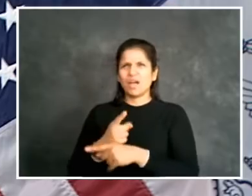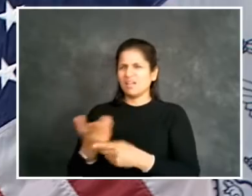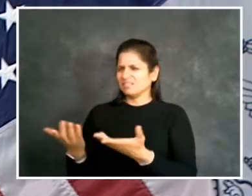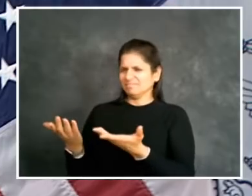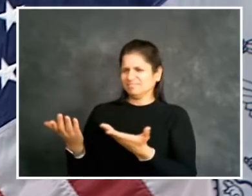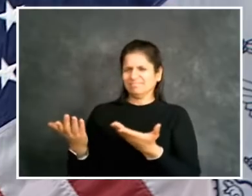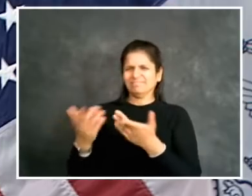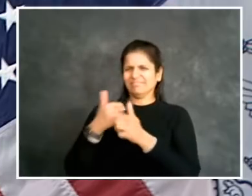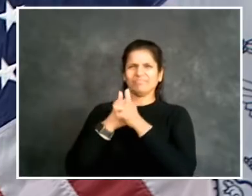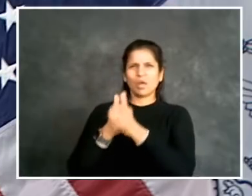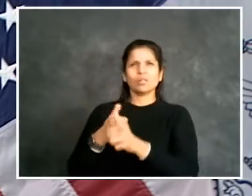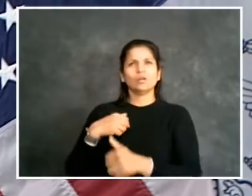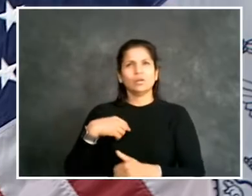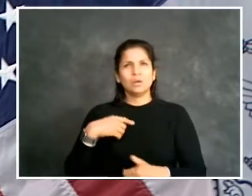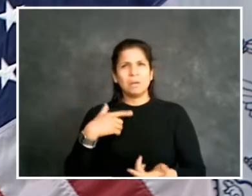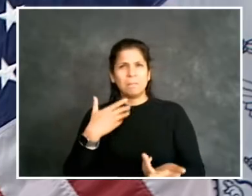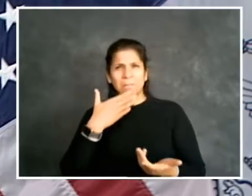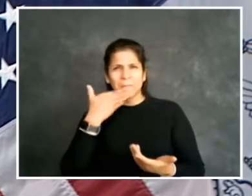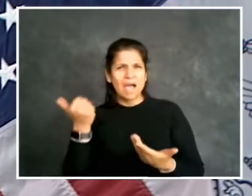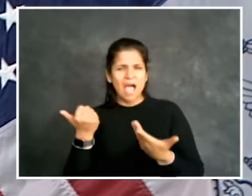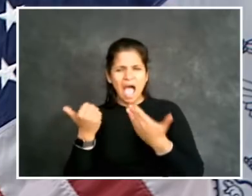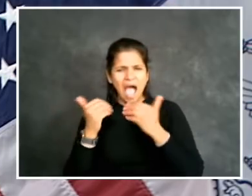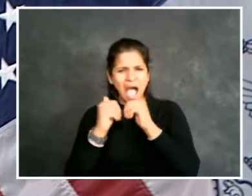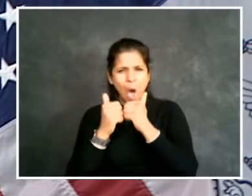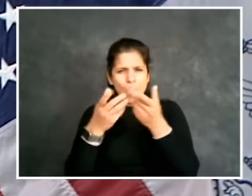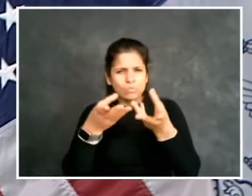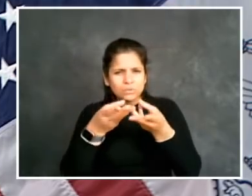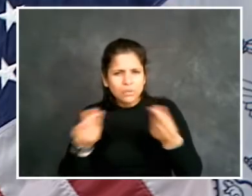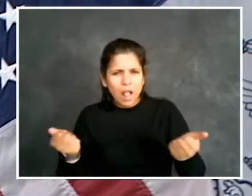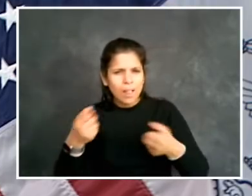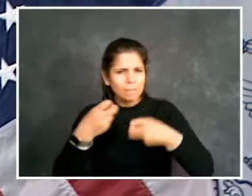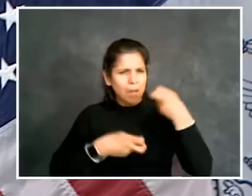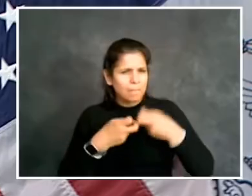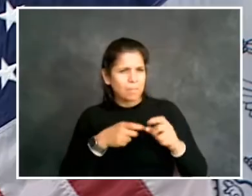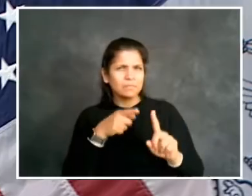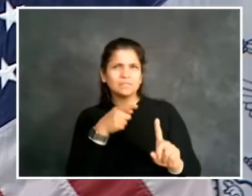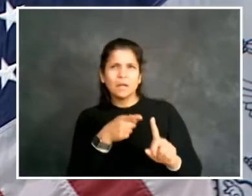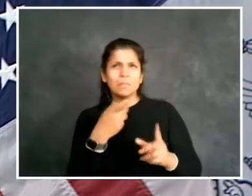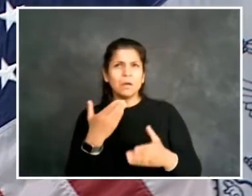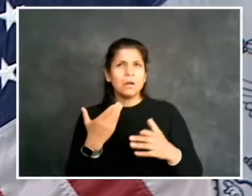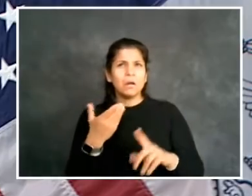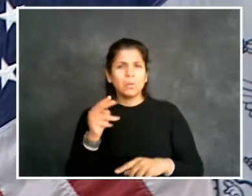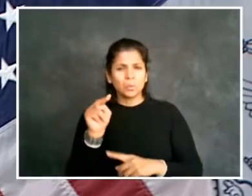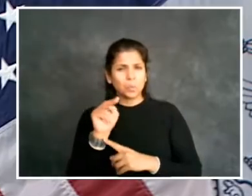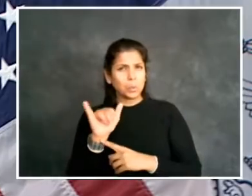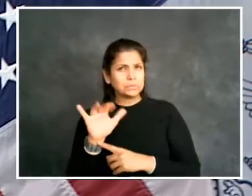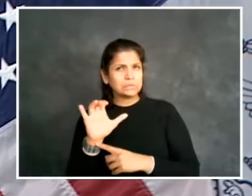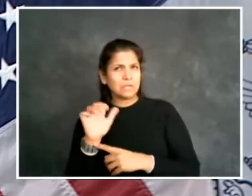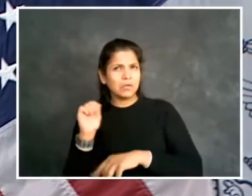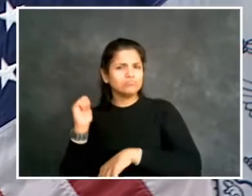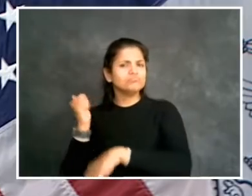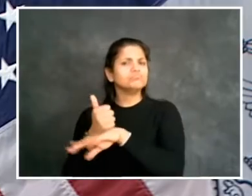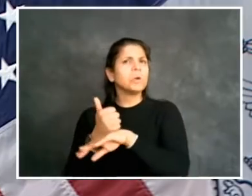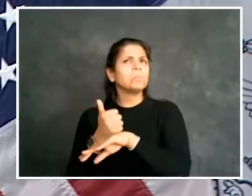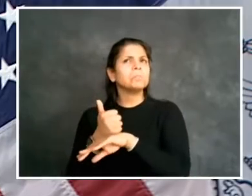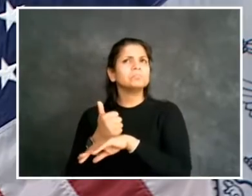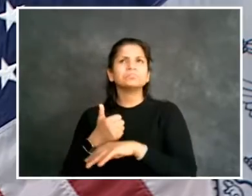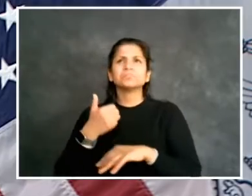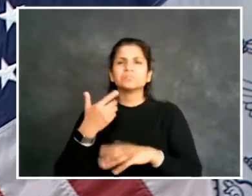area that the city can set up so that funeral homes have kind of a known place to come with their